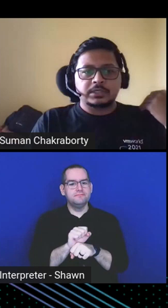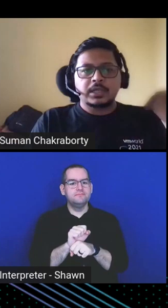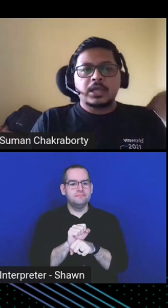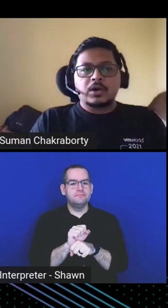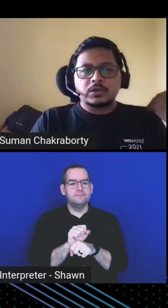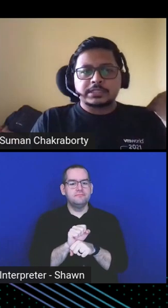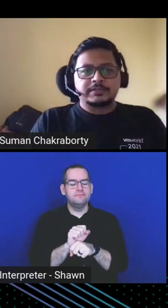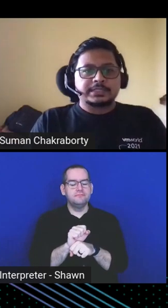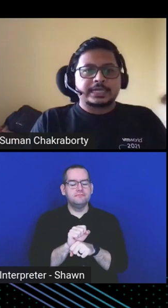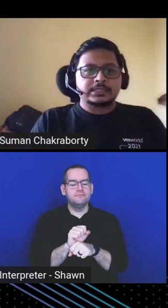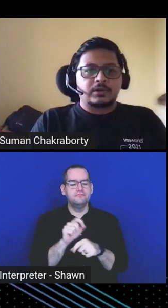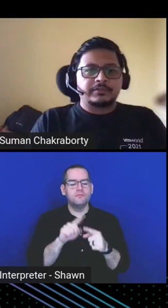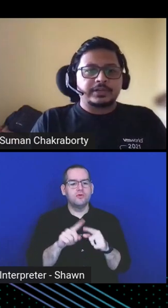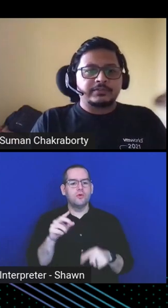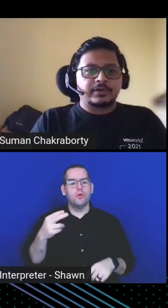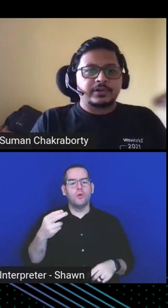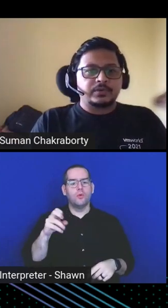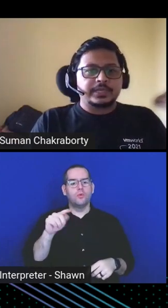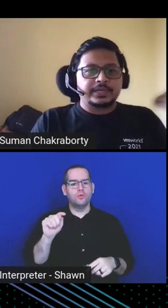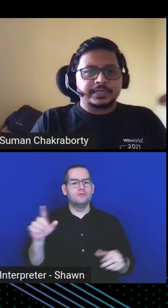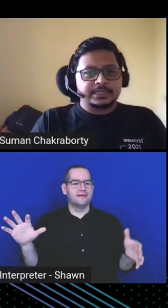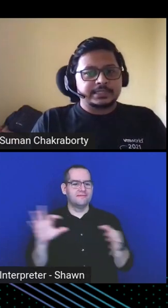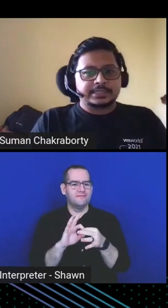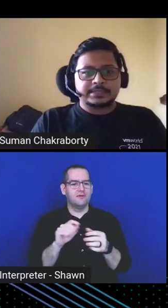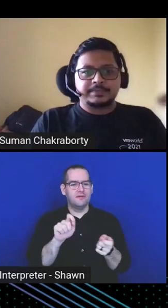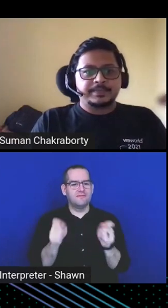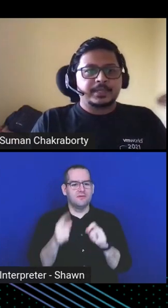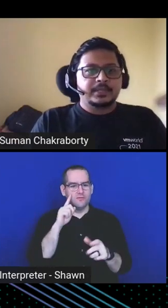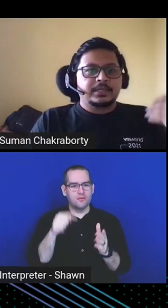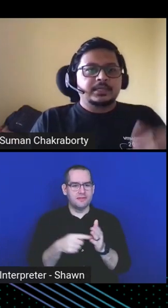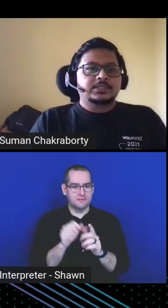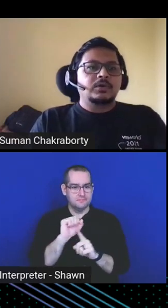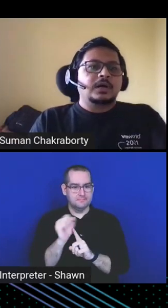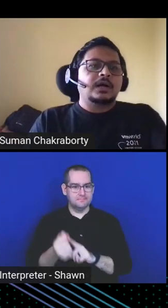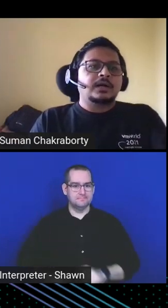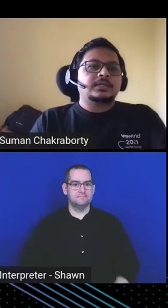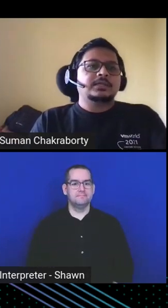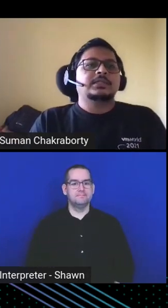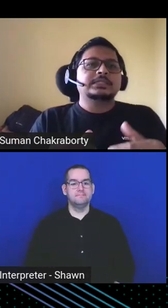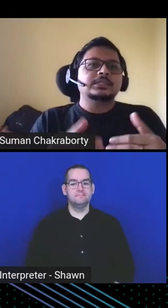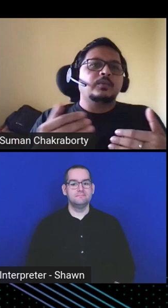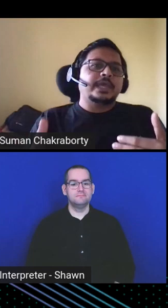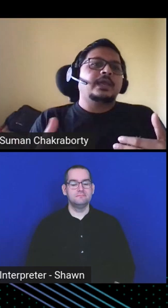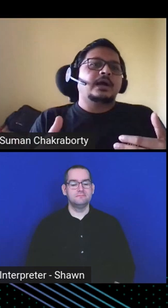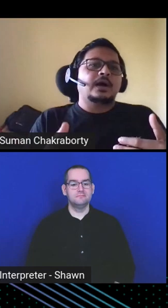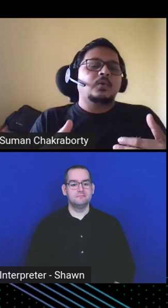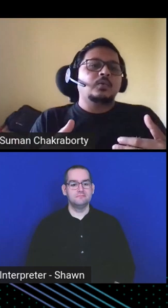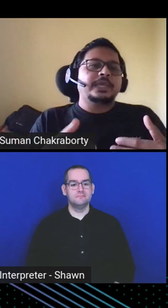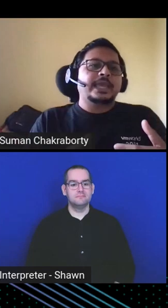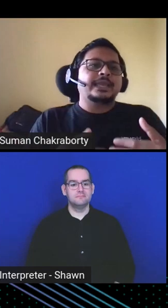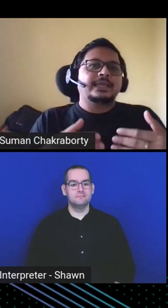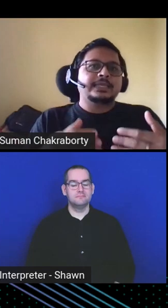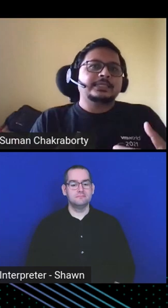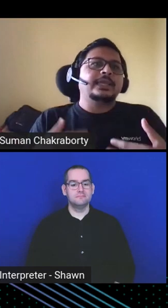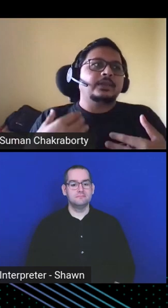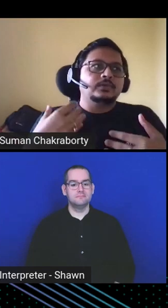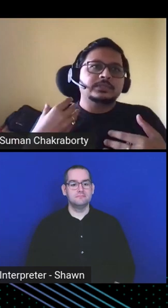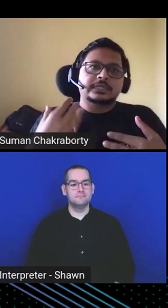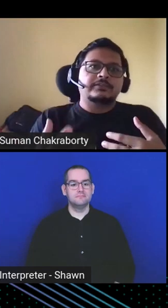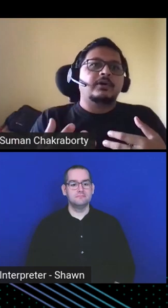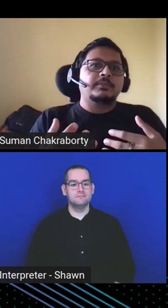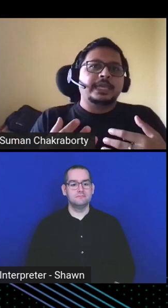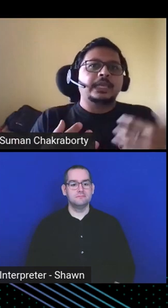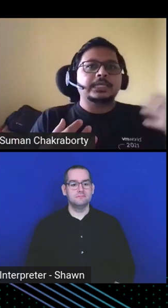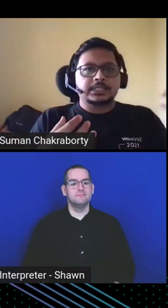to the host service that is configured for you here in this case. So this is the way how we can easily